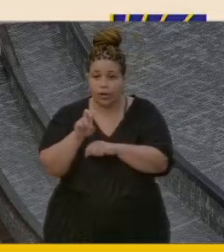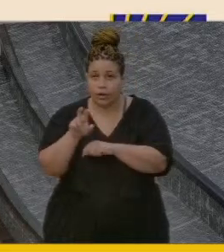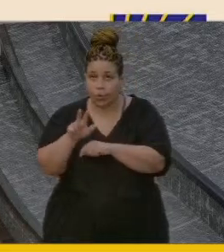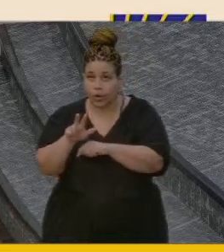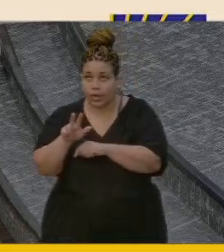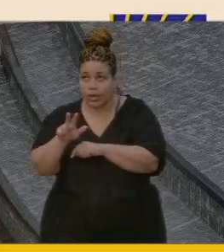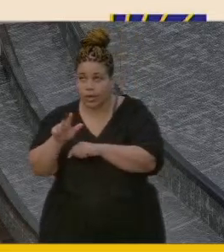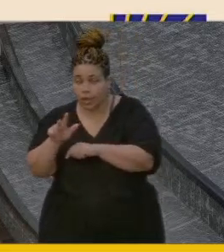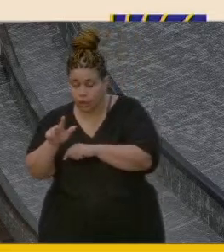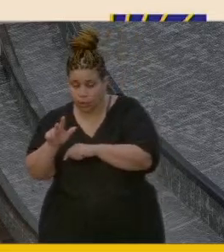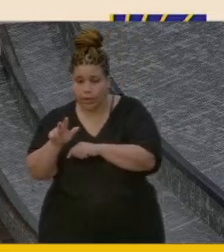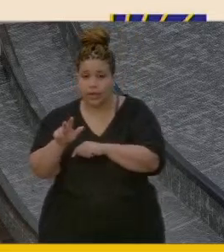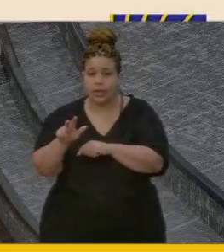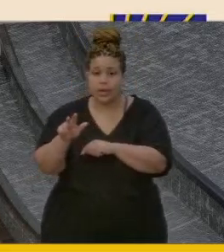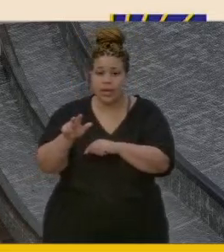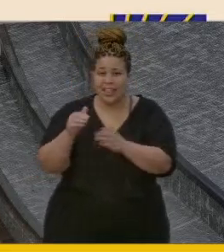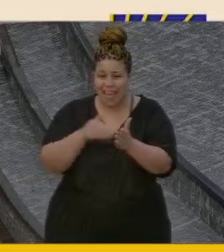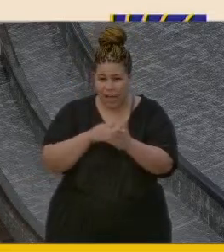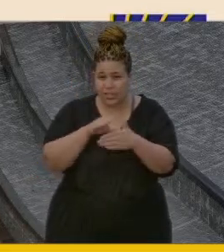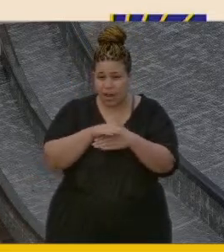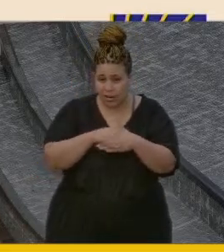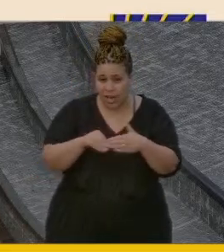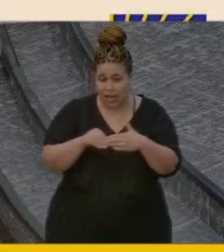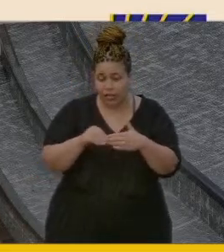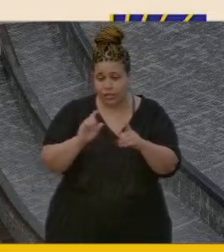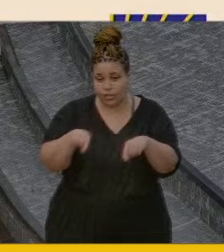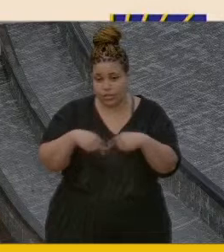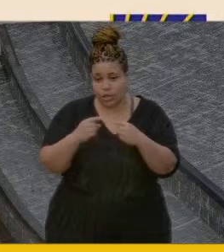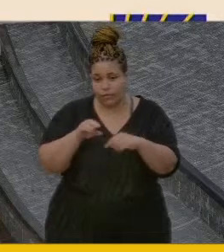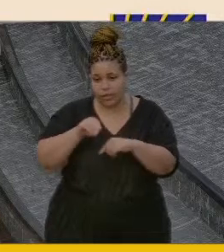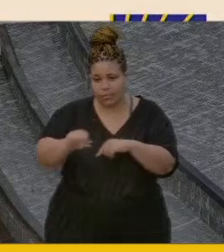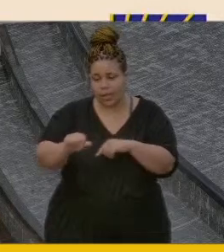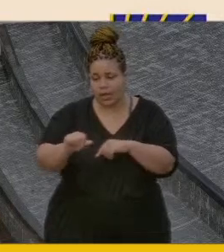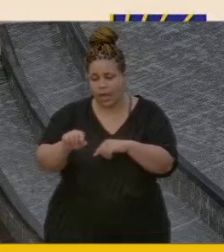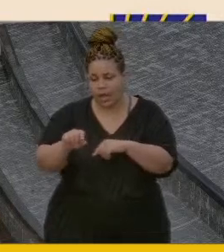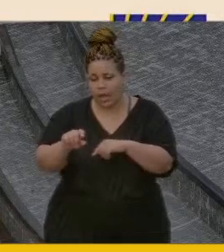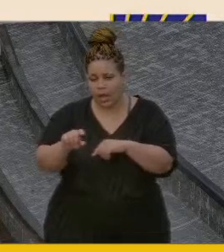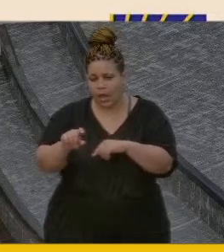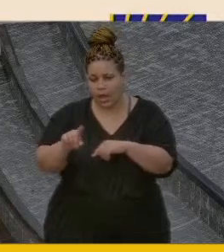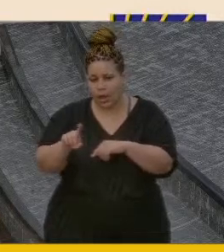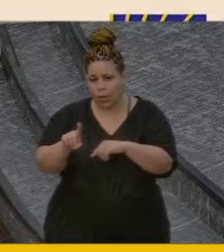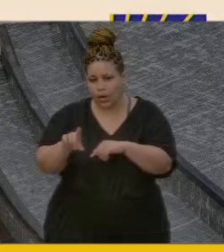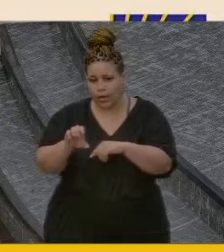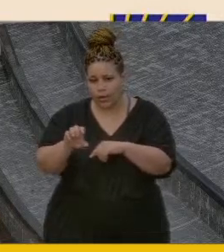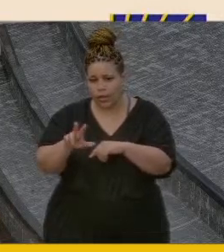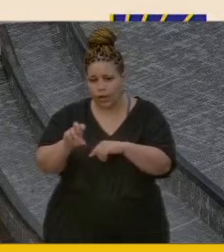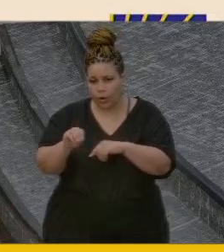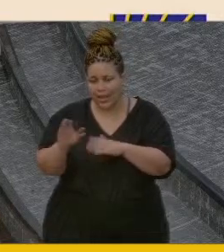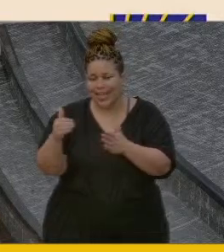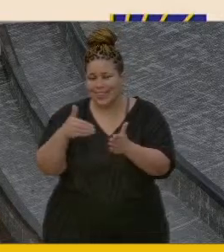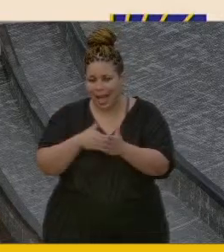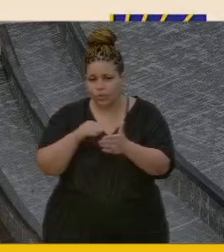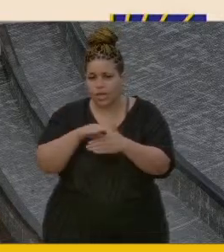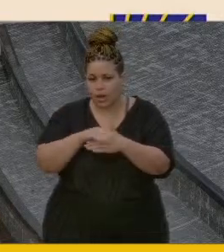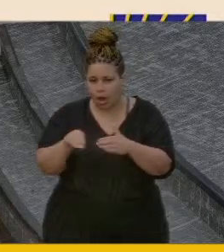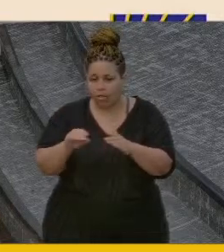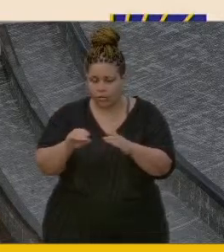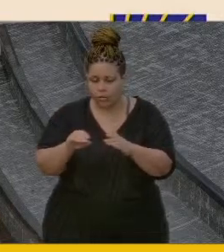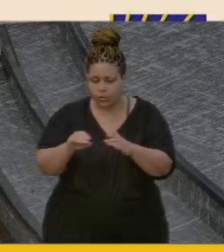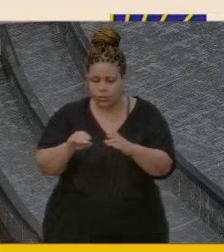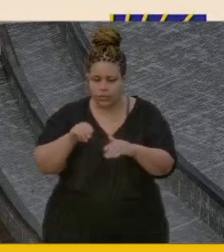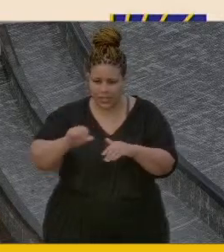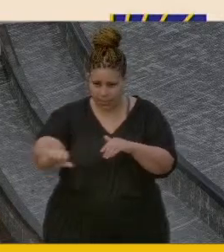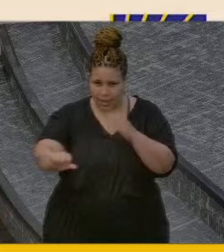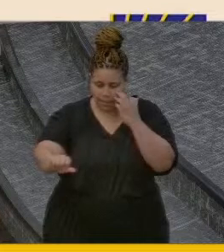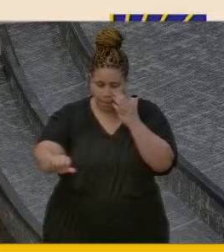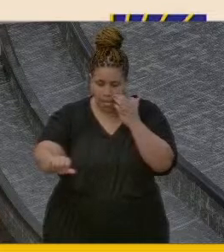$223,000 earmarked. We spent so far $130,000 of that. I also have the significant invoices over